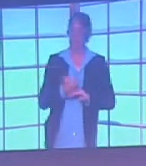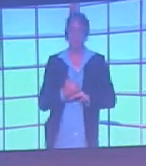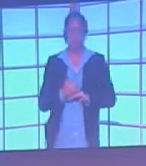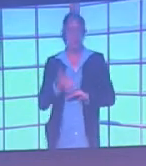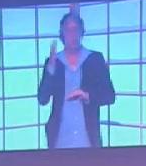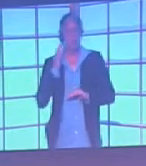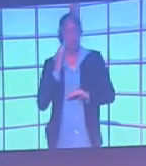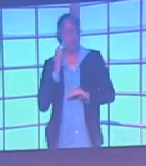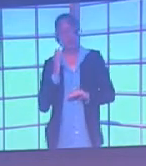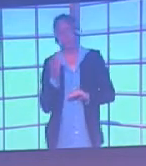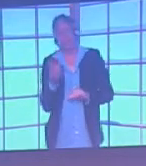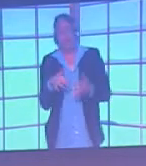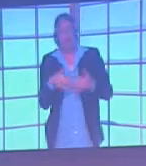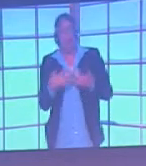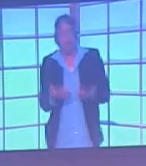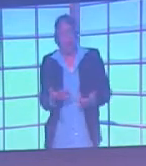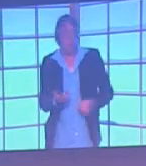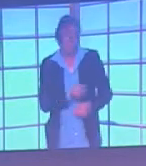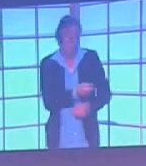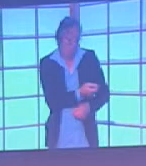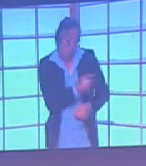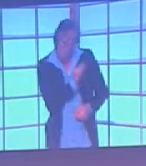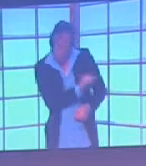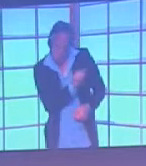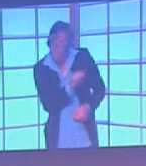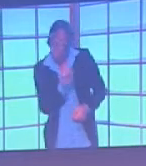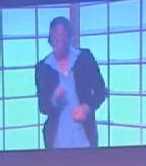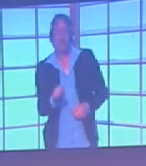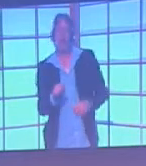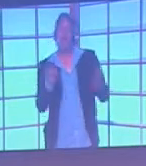support groups where